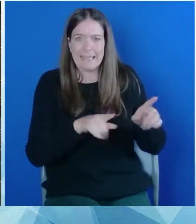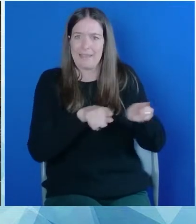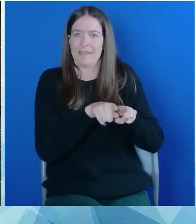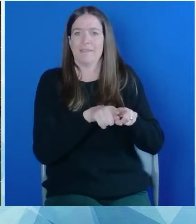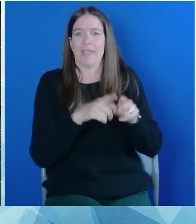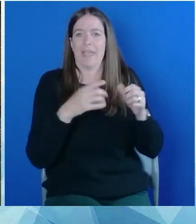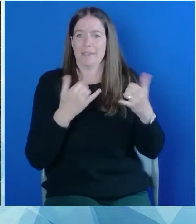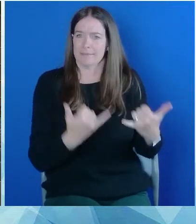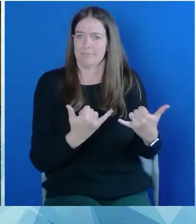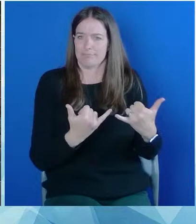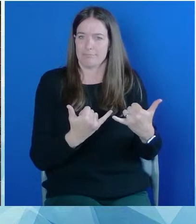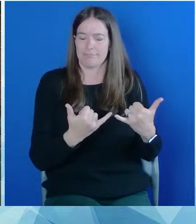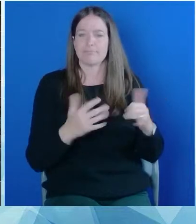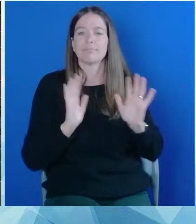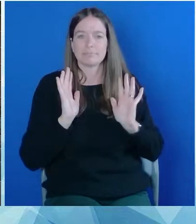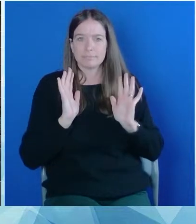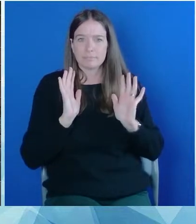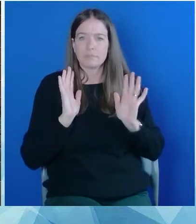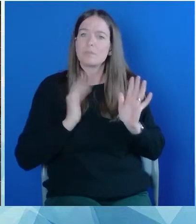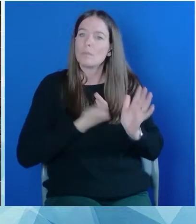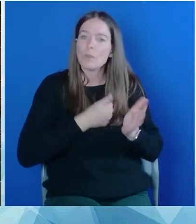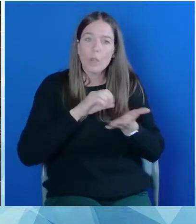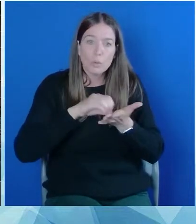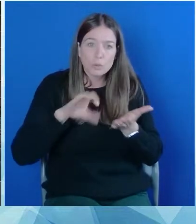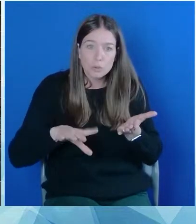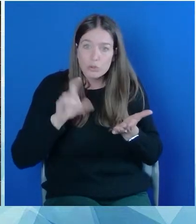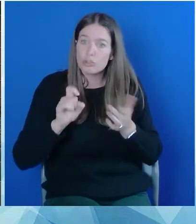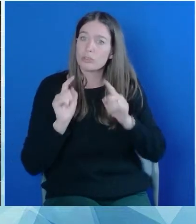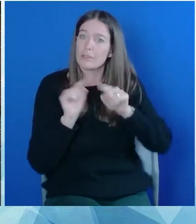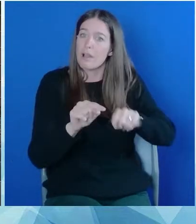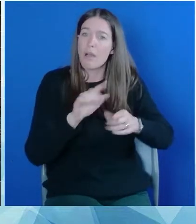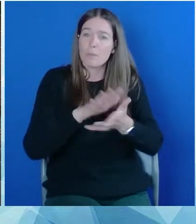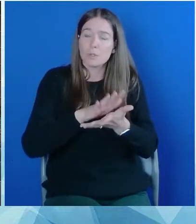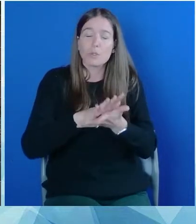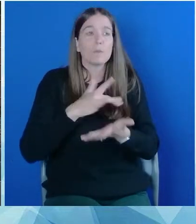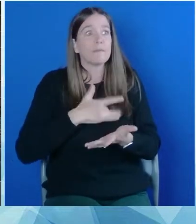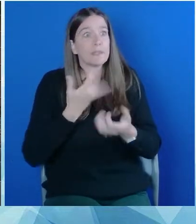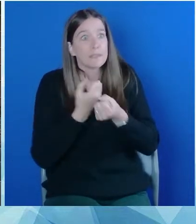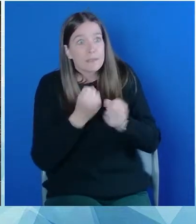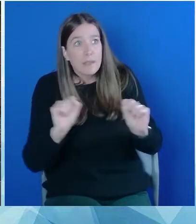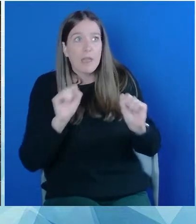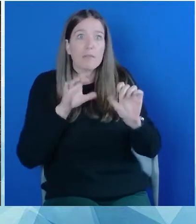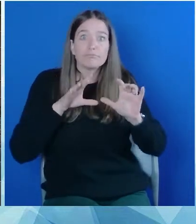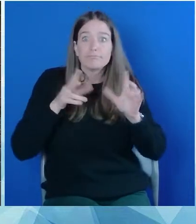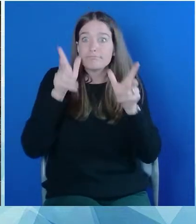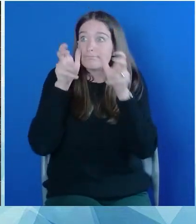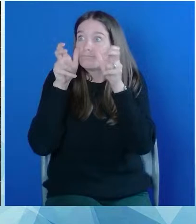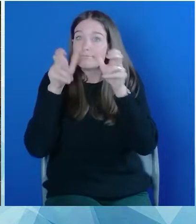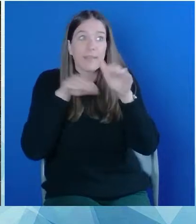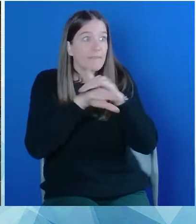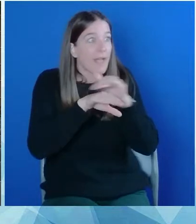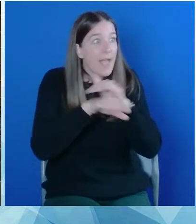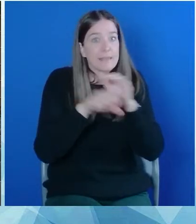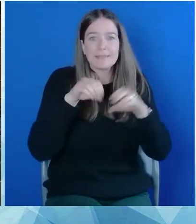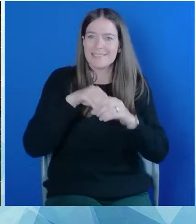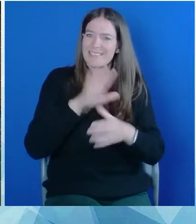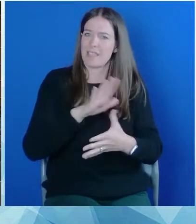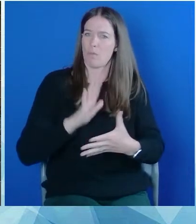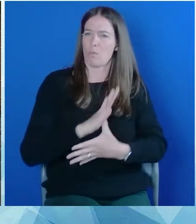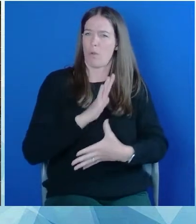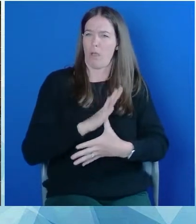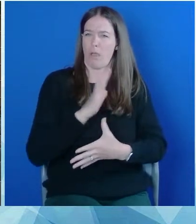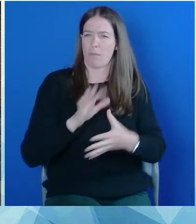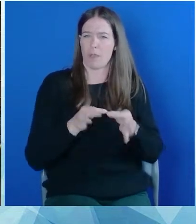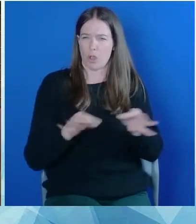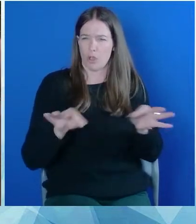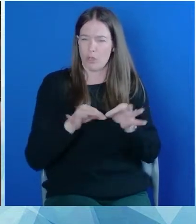for. Our students should come to school here to feel safe. They should be able to learn in their primary language, and that should be our priority. And this is the place in